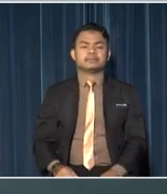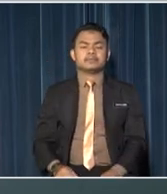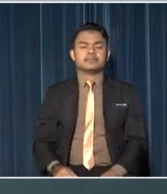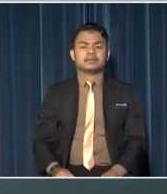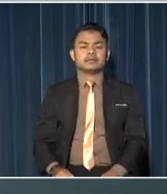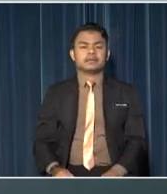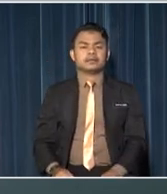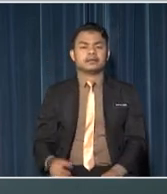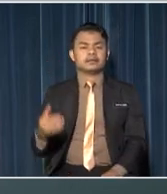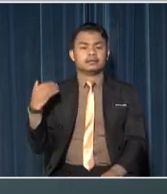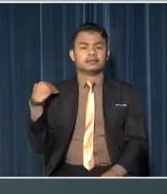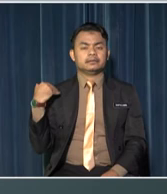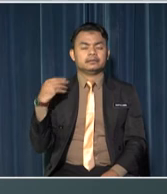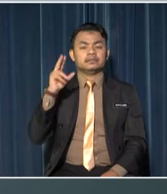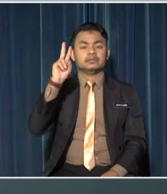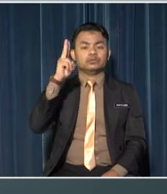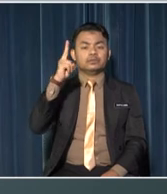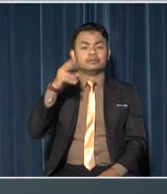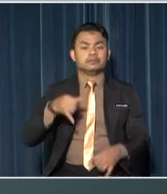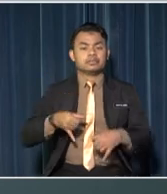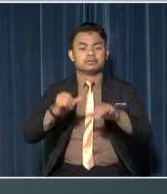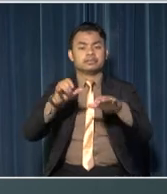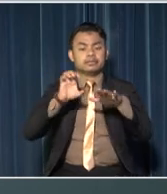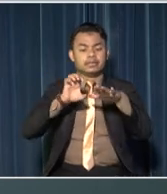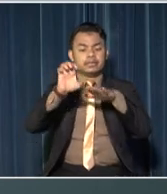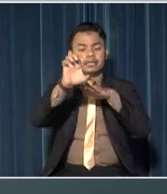It has 12 straight edges.